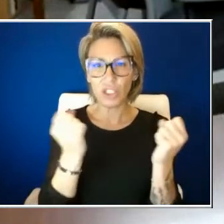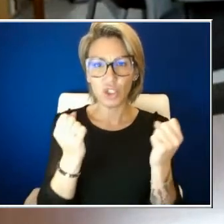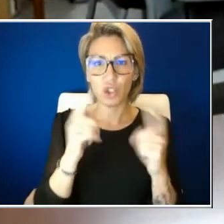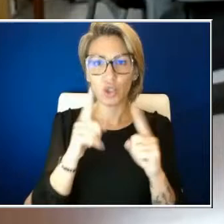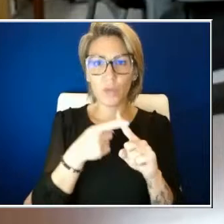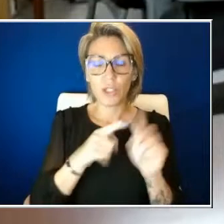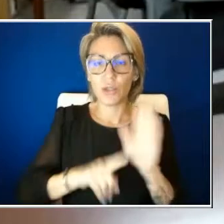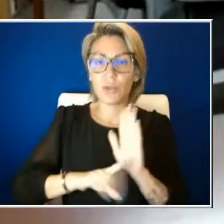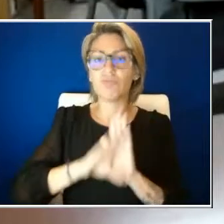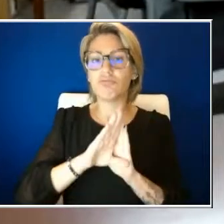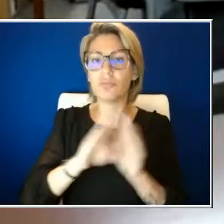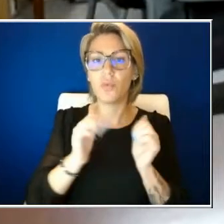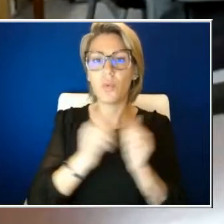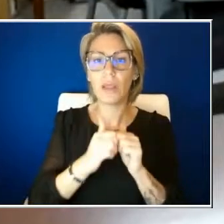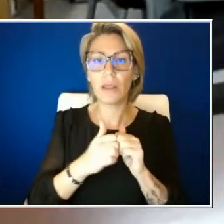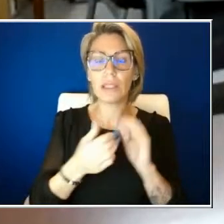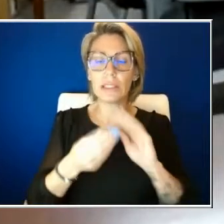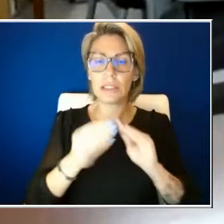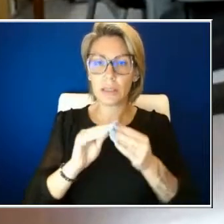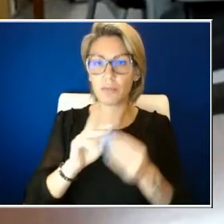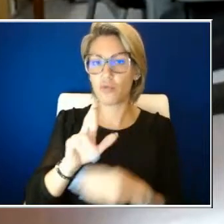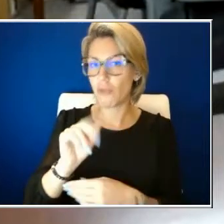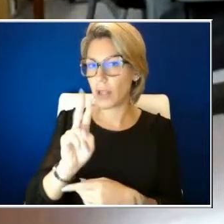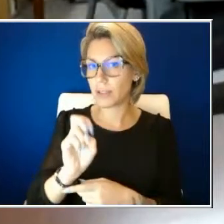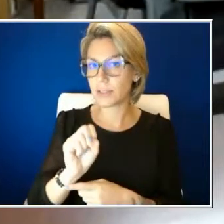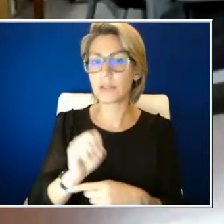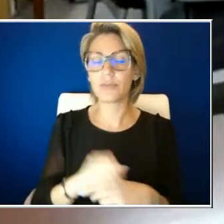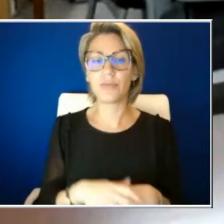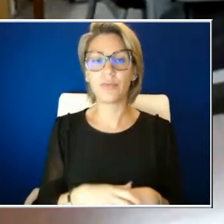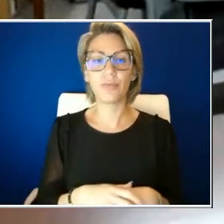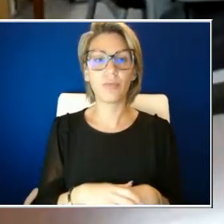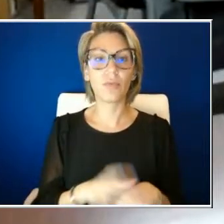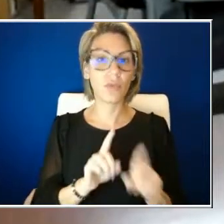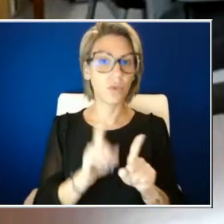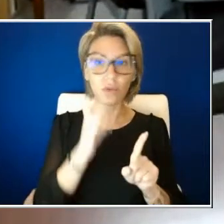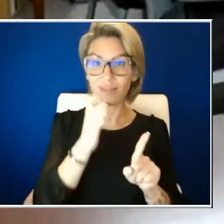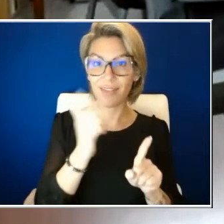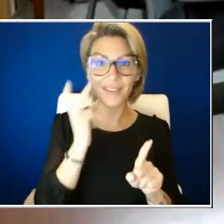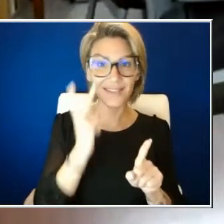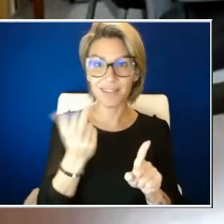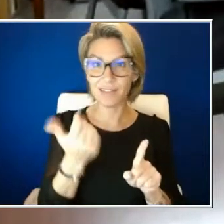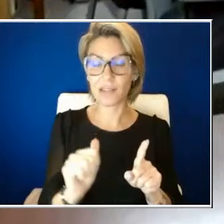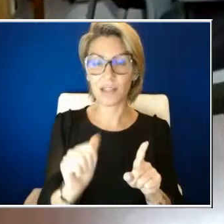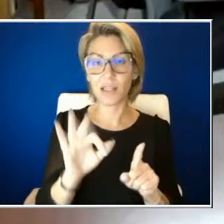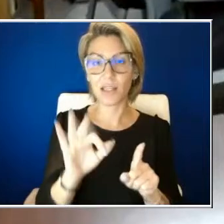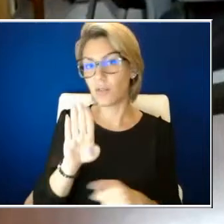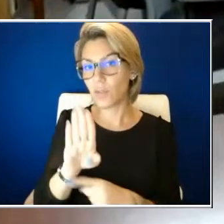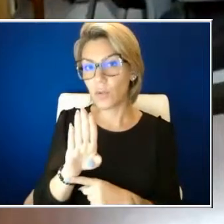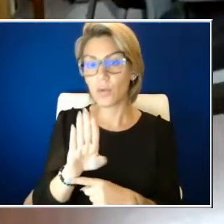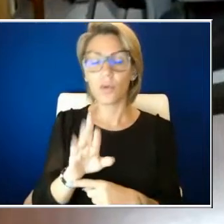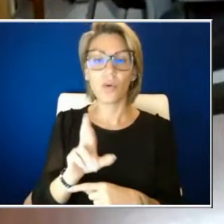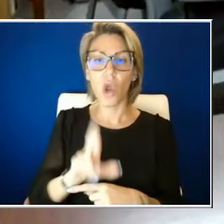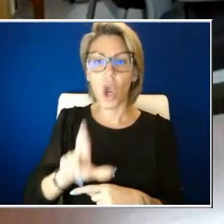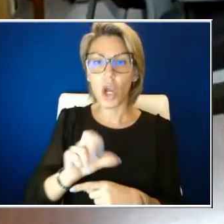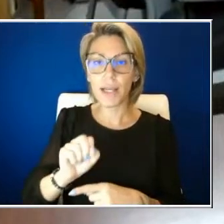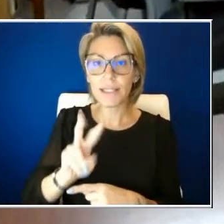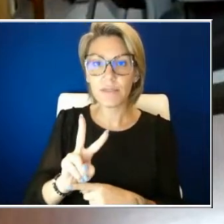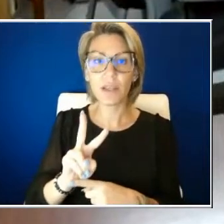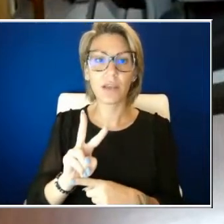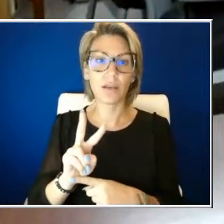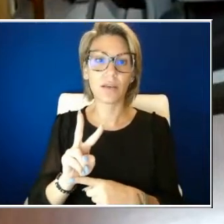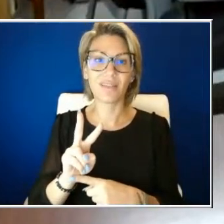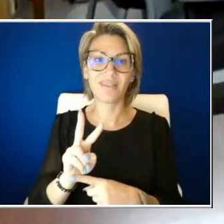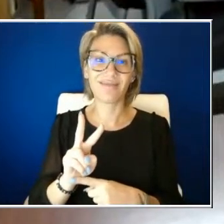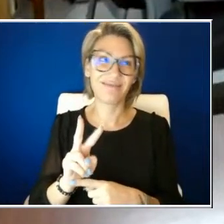commonly seen and expected. So we're also not seeing any flu or RSV in our either much in